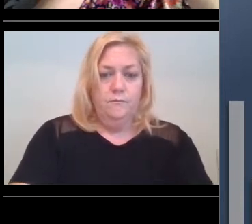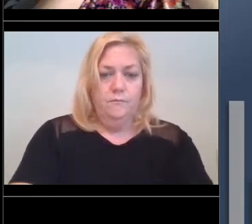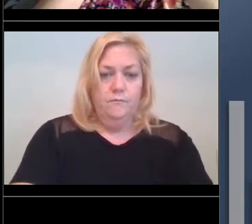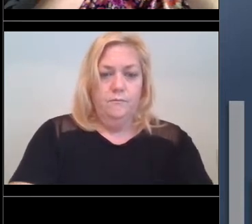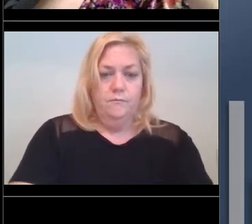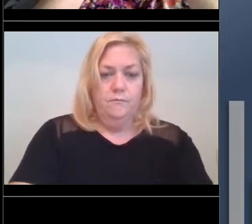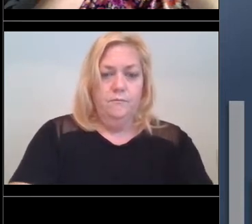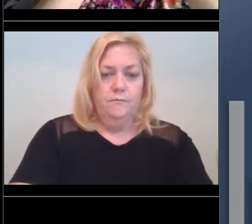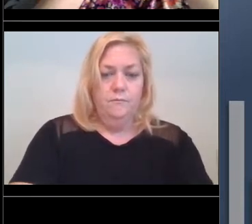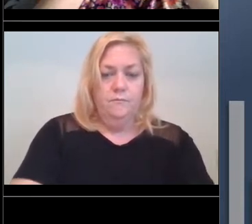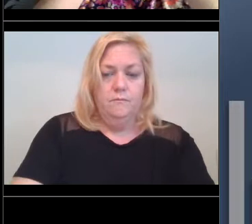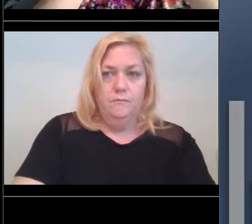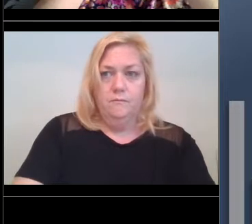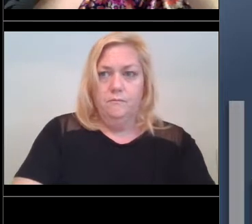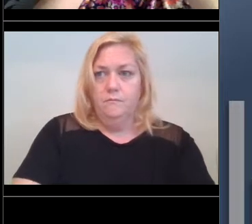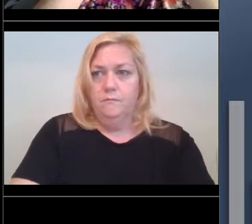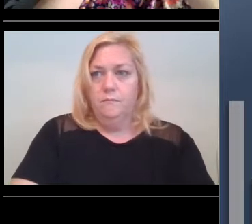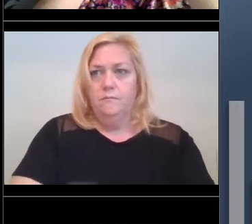on the charter.